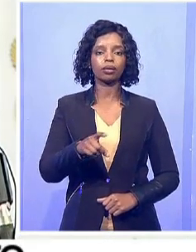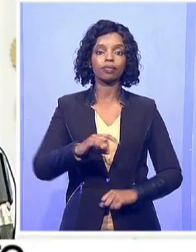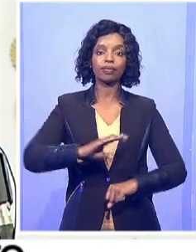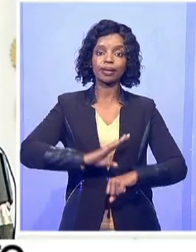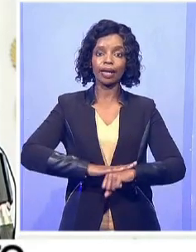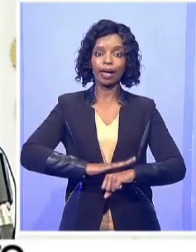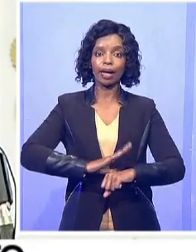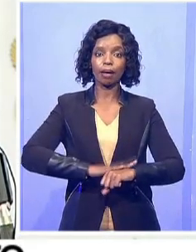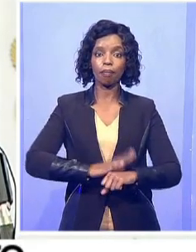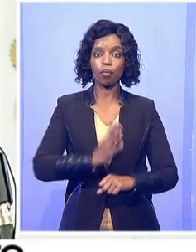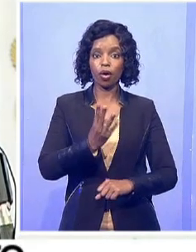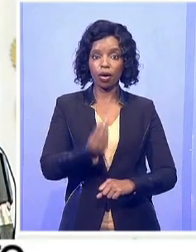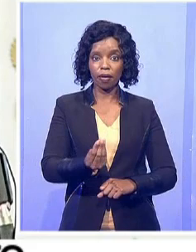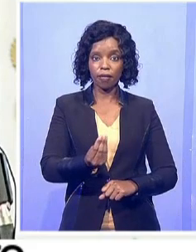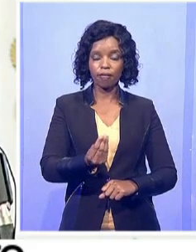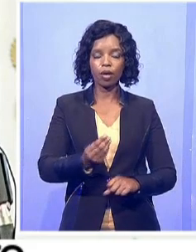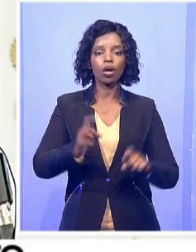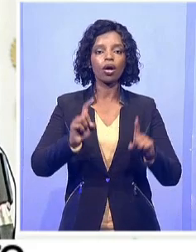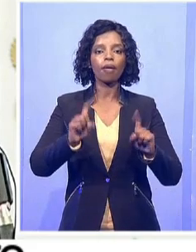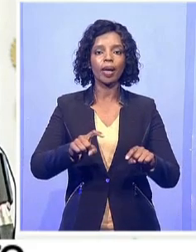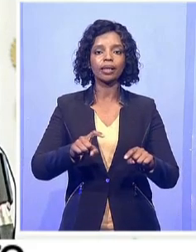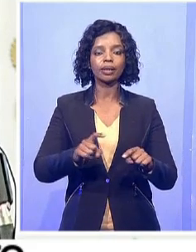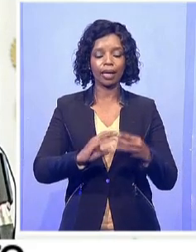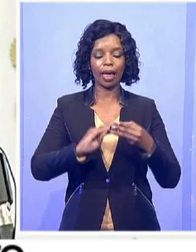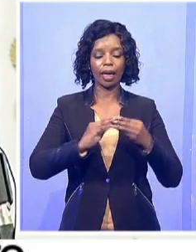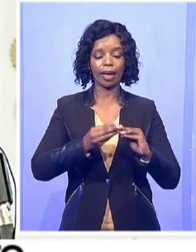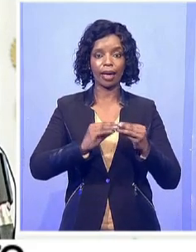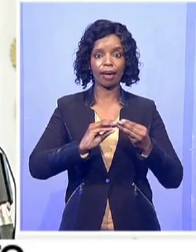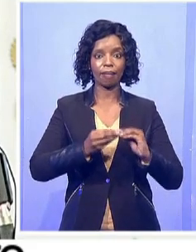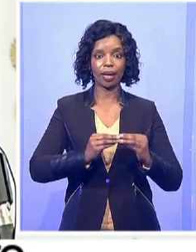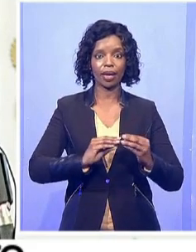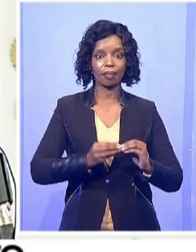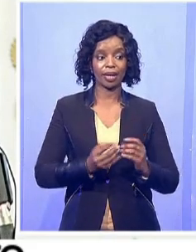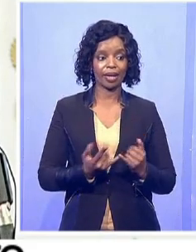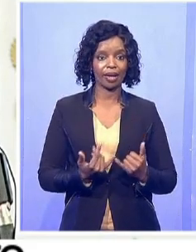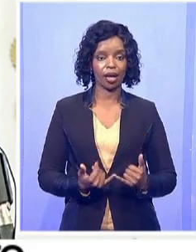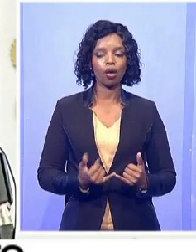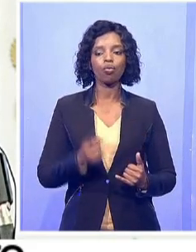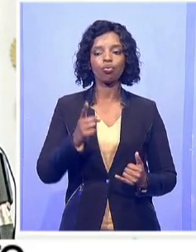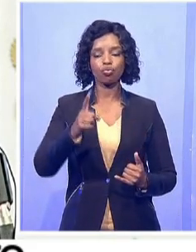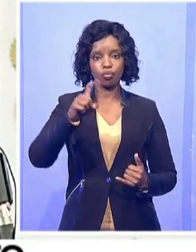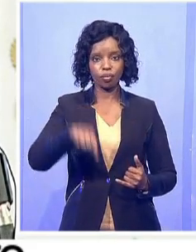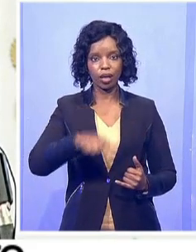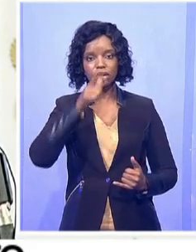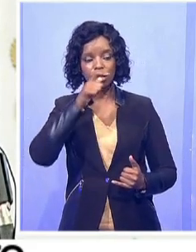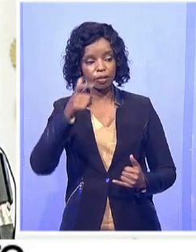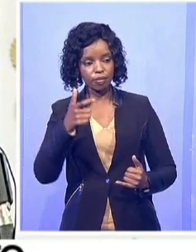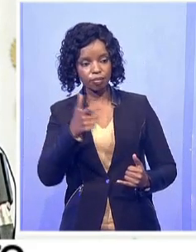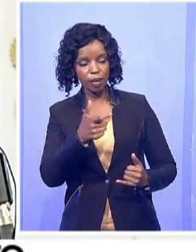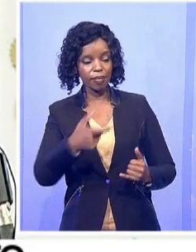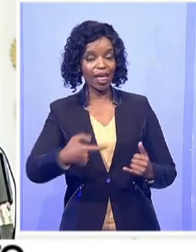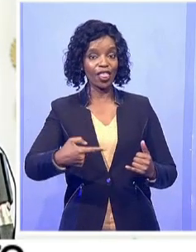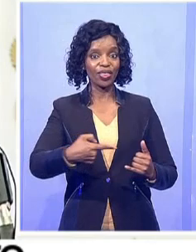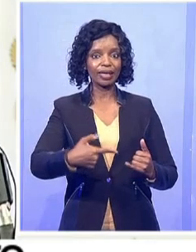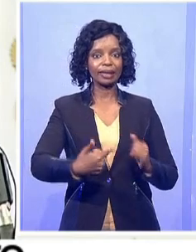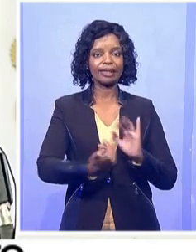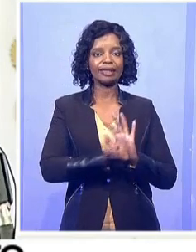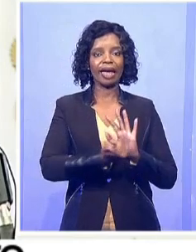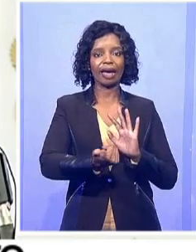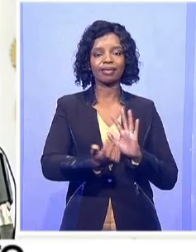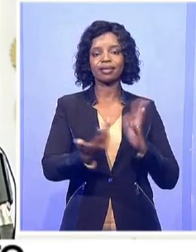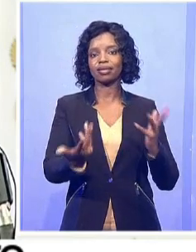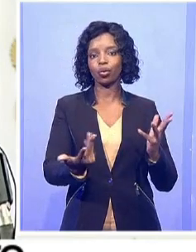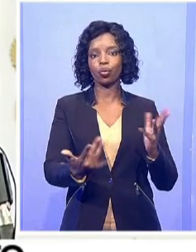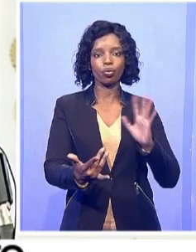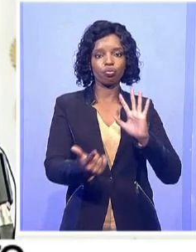contribute to those amendments and say how this Act should look like, because it